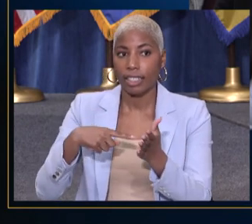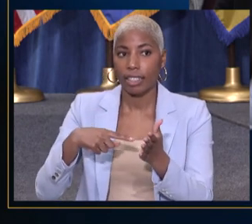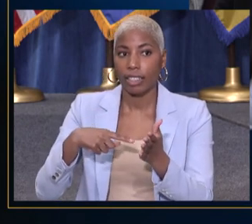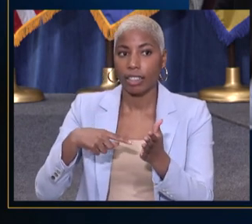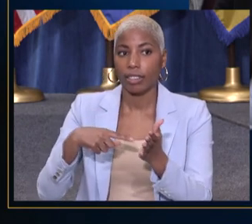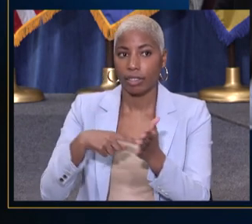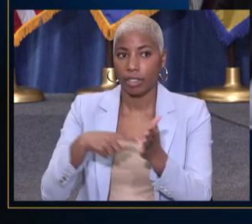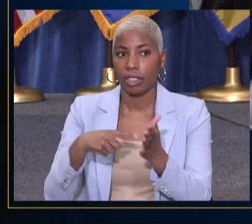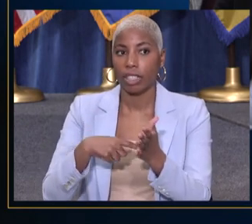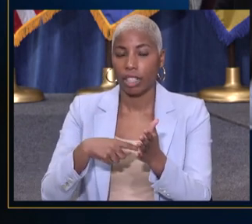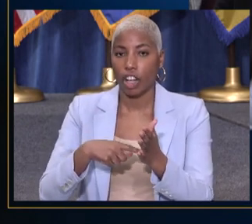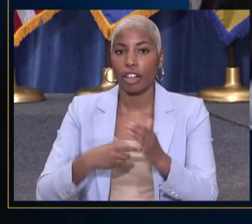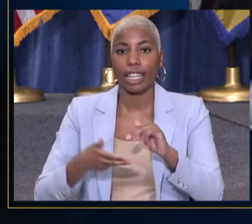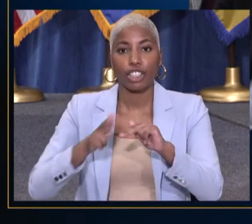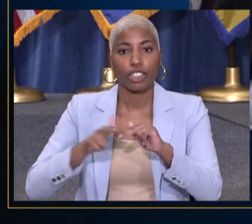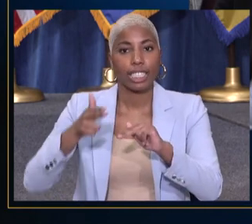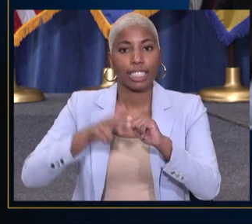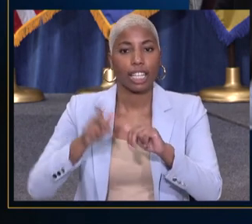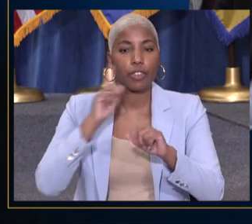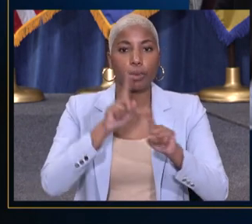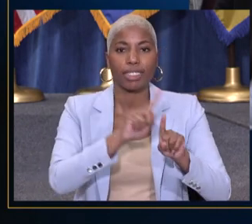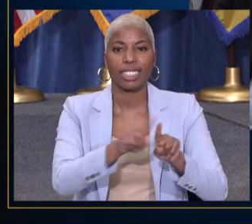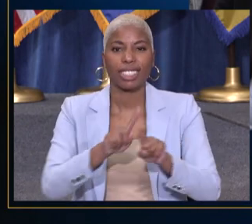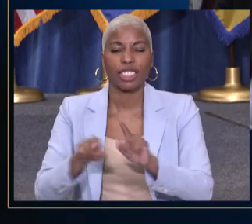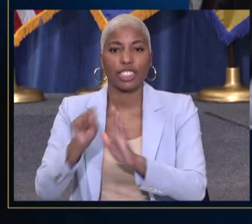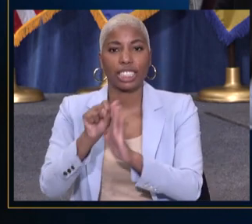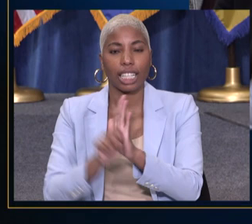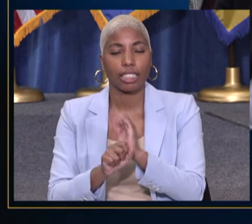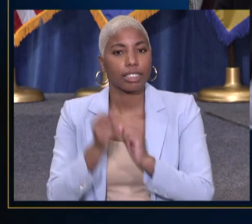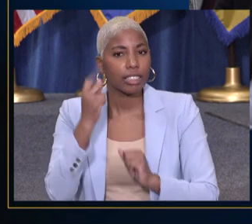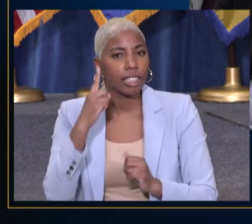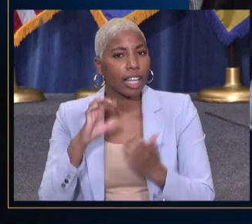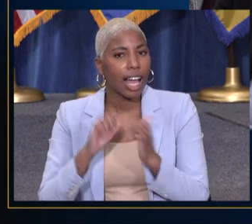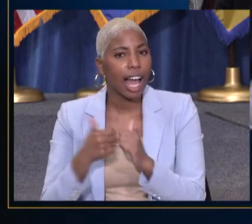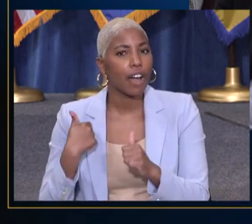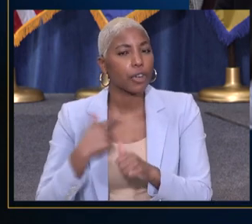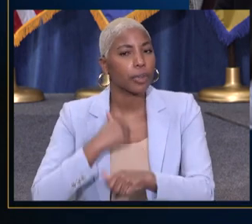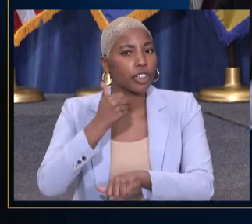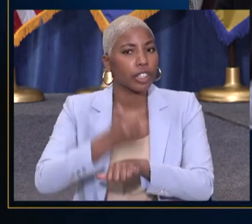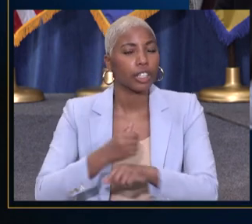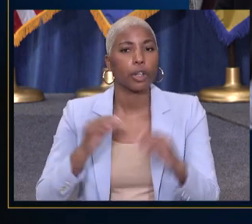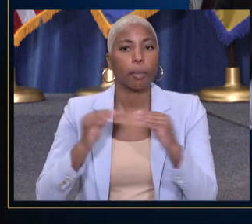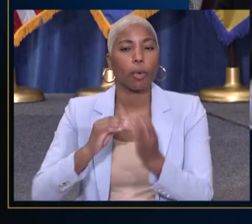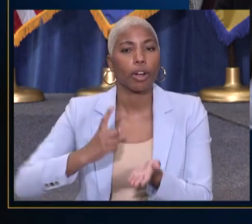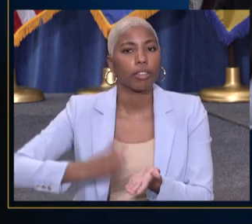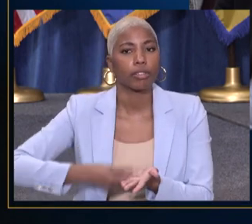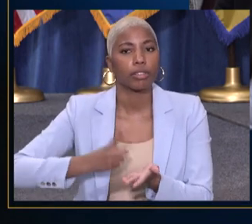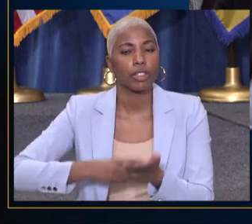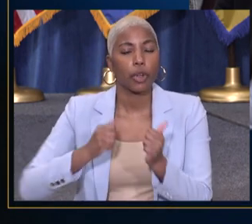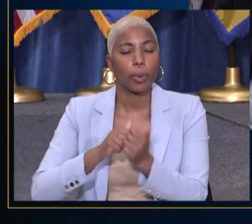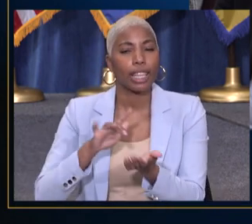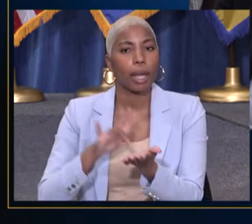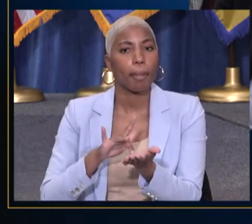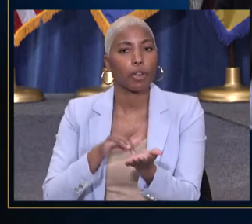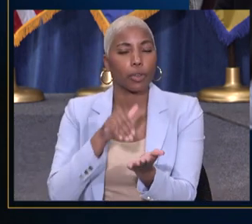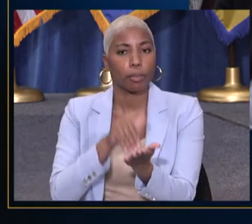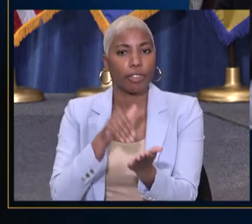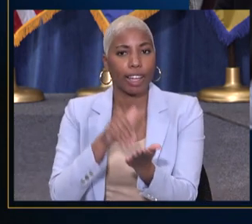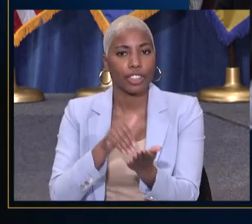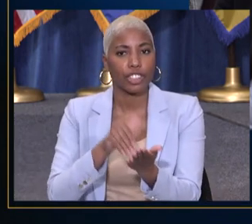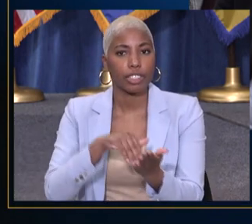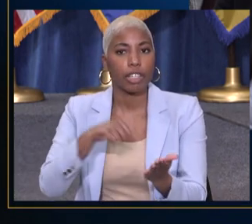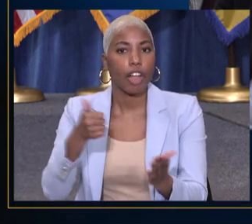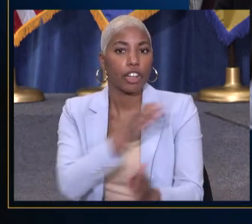size. In different states and for different reasons, right? But how do we create more conversations with medical providers and